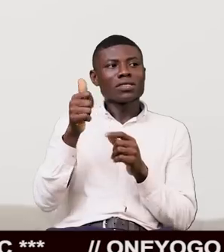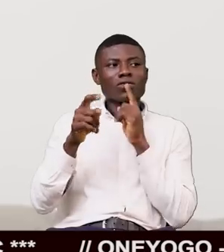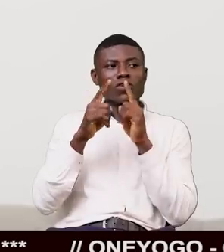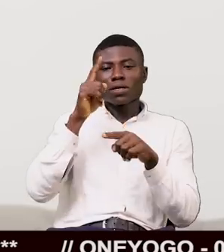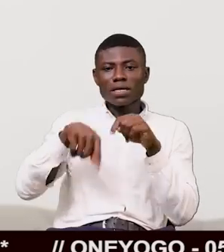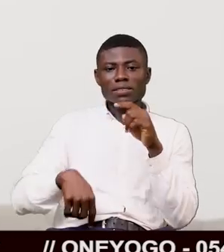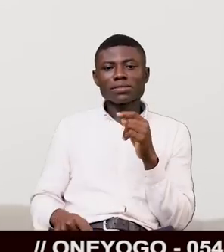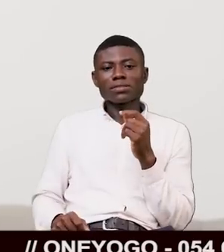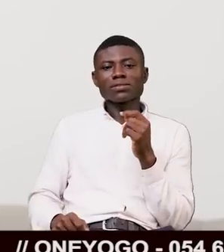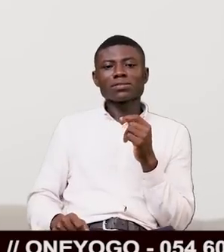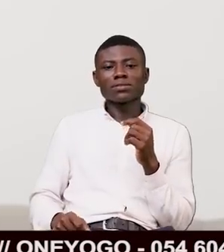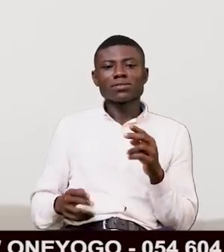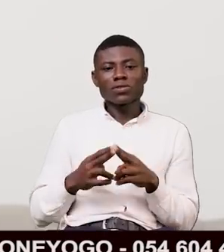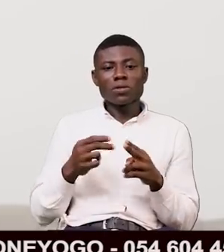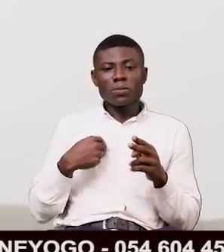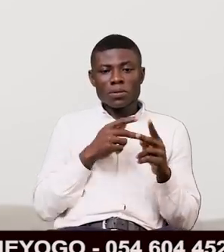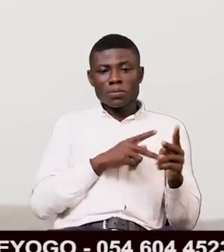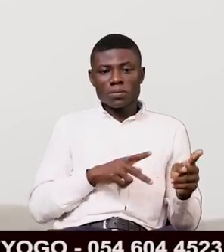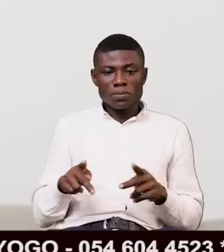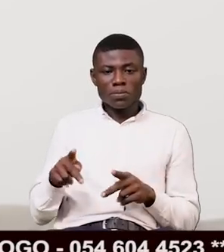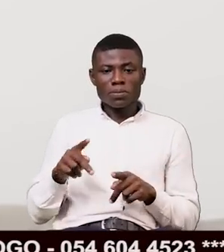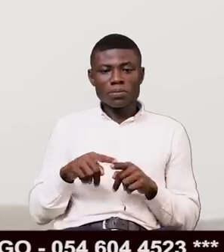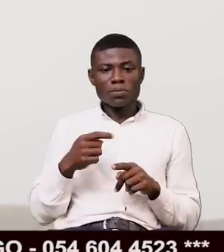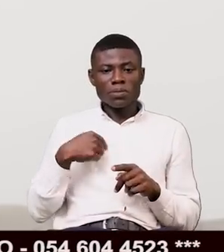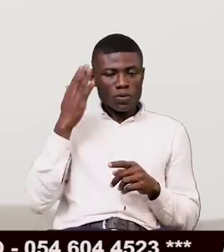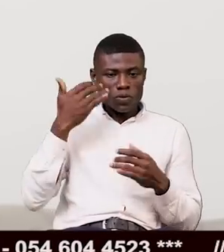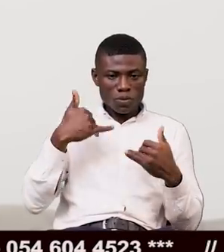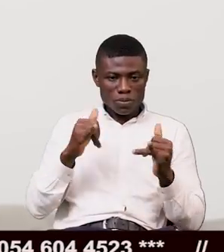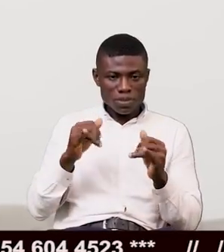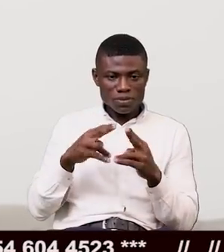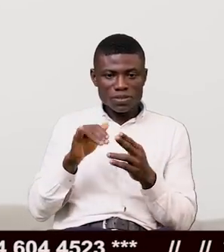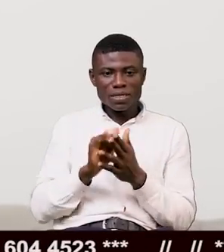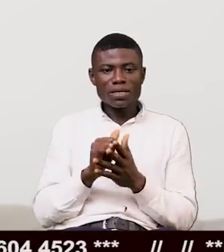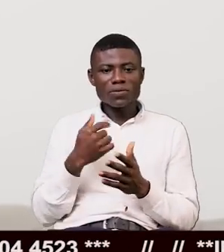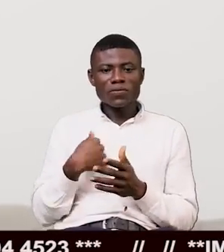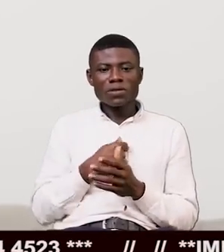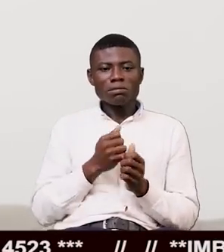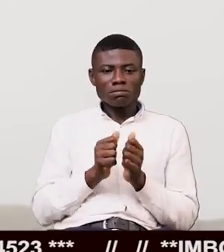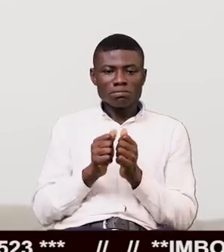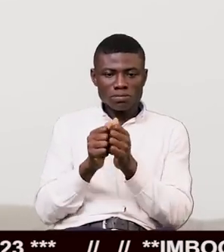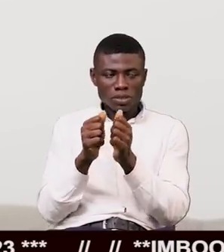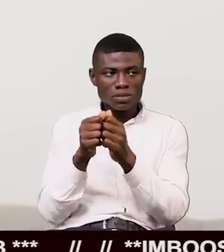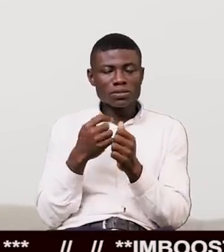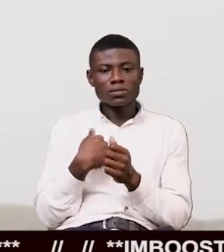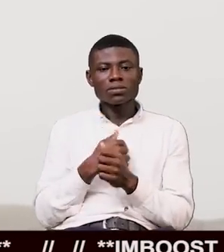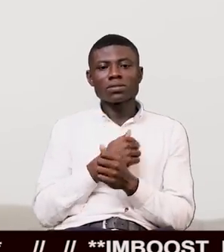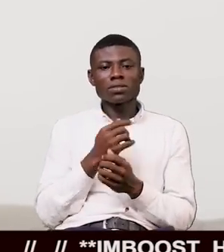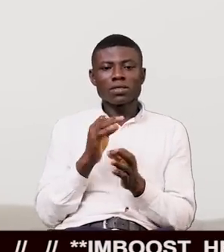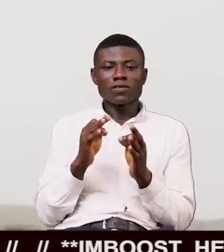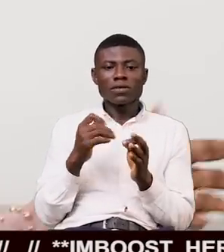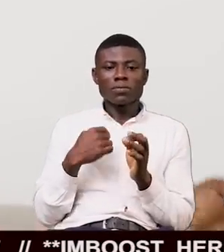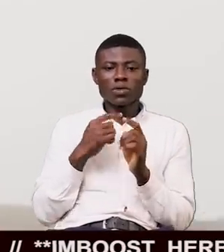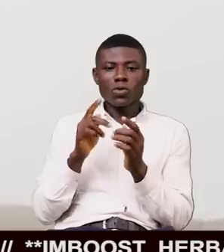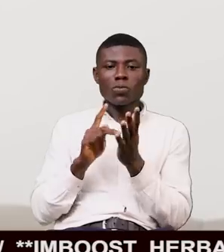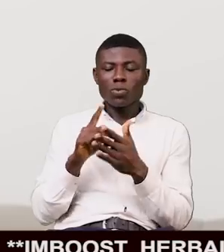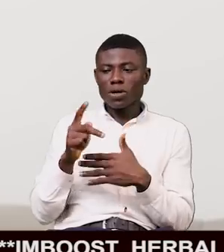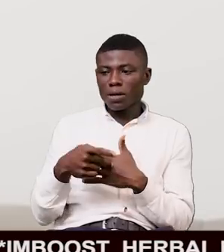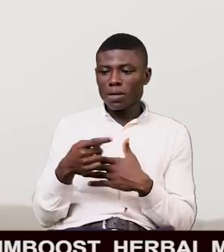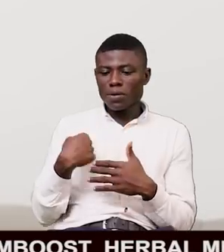aha so me ye ma dwen se ne so me play along with him nti ye ko me ko programmer na wo de